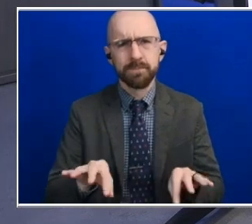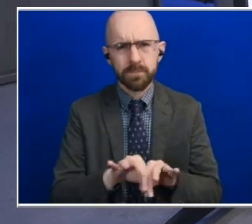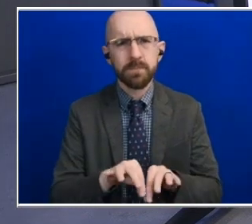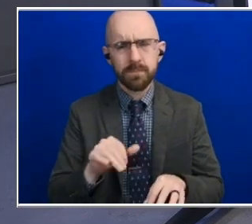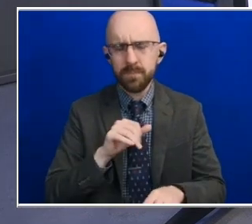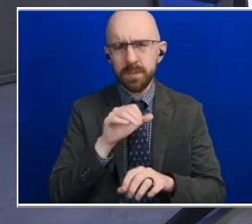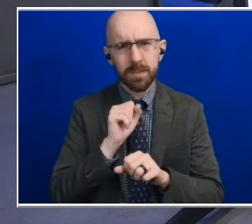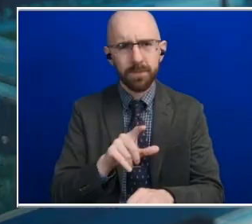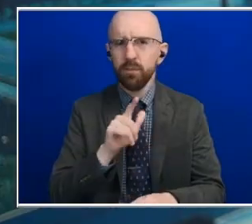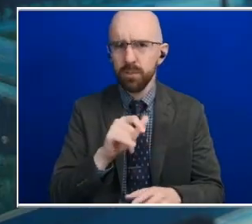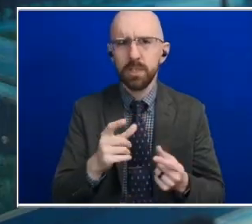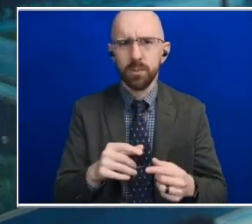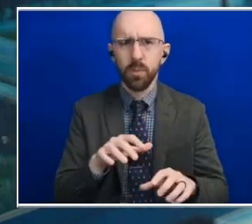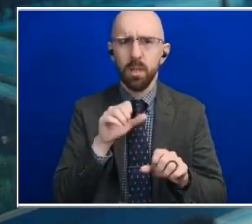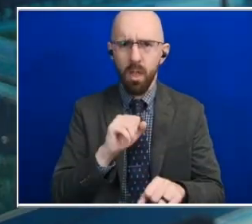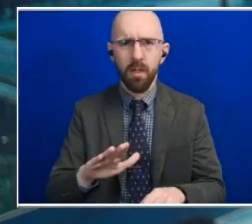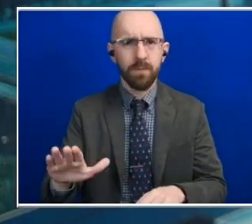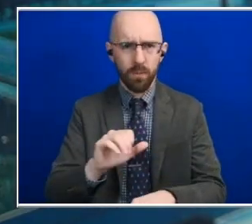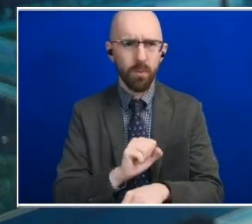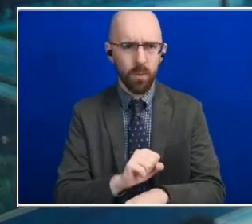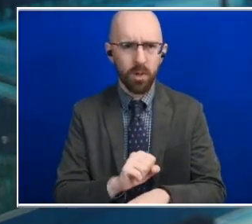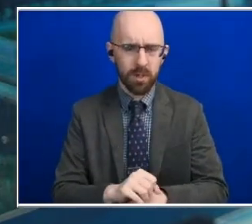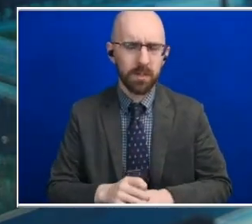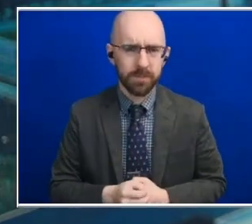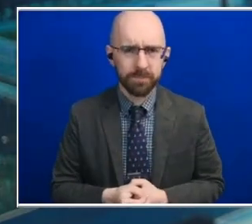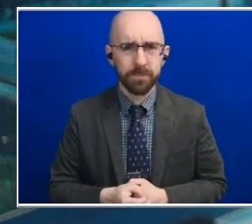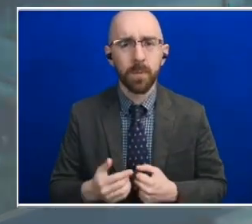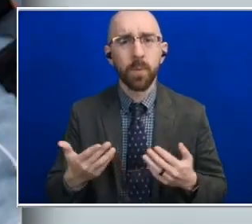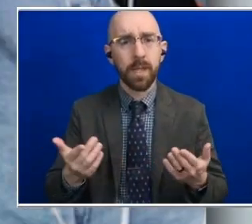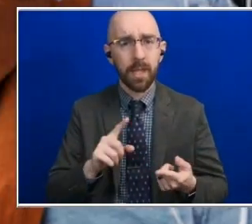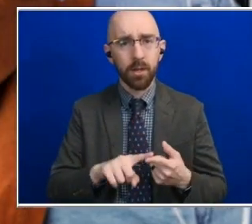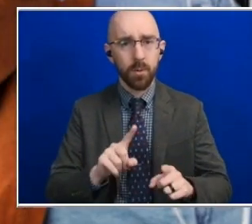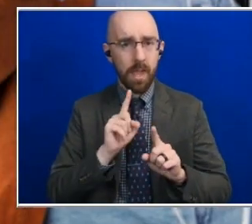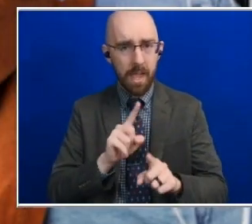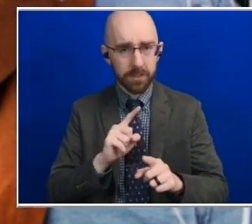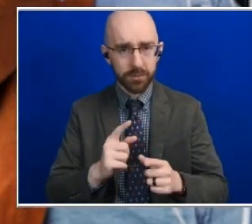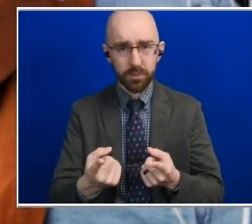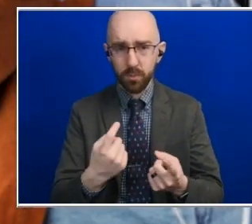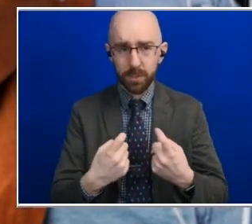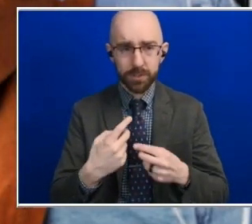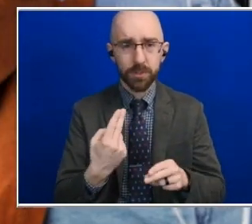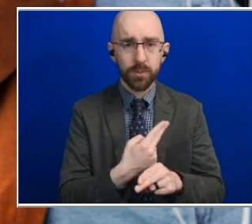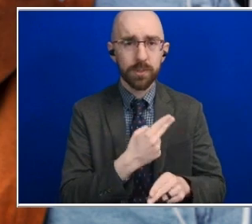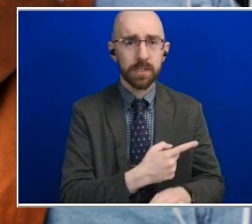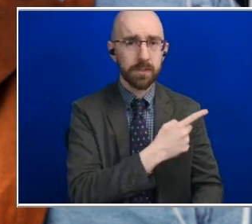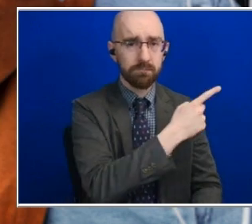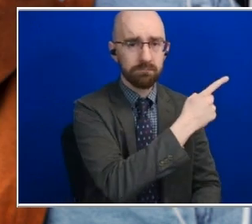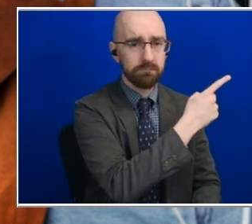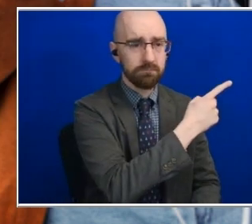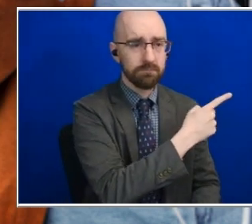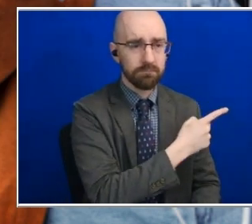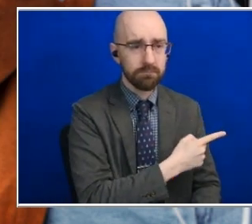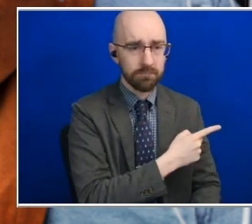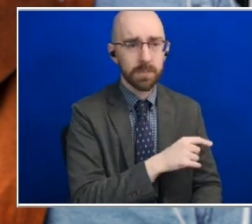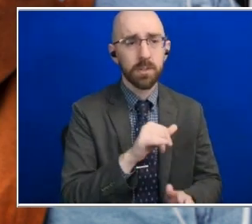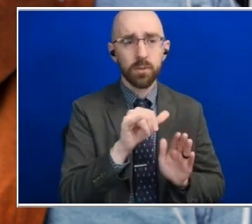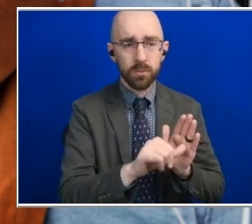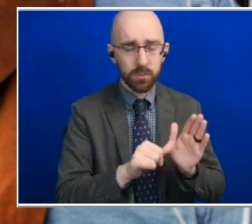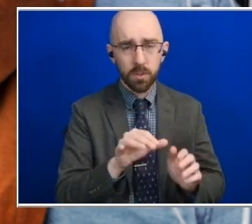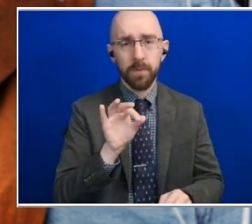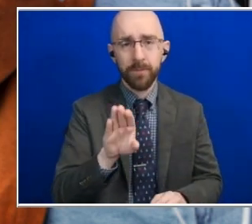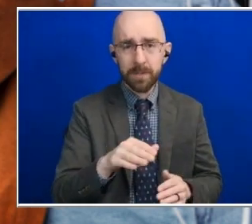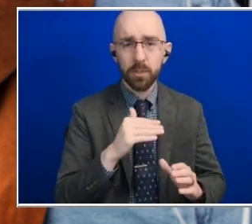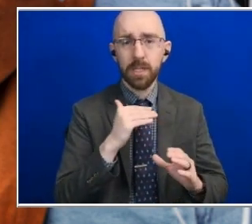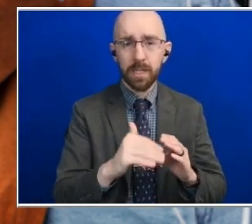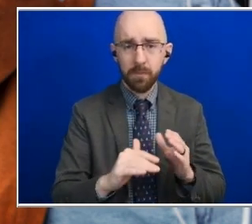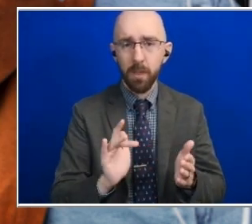the work that y'all do. Thank you. We are here to answer your questions. Send them using the links on your screen, YouTube, Facebook, or email the Medical News Network. Let's